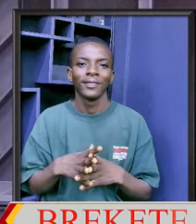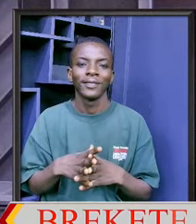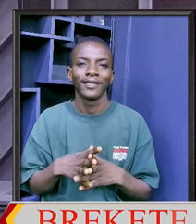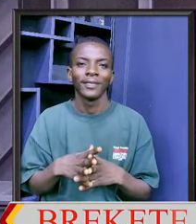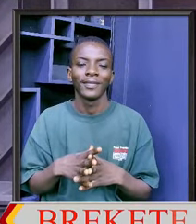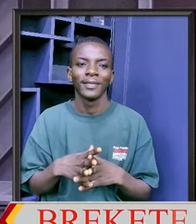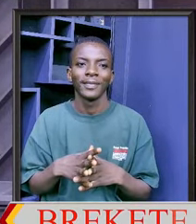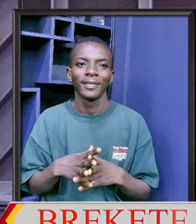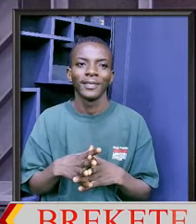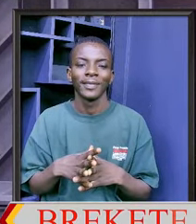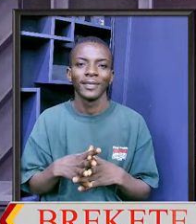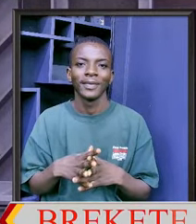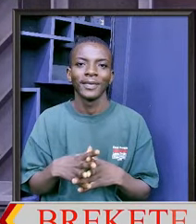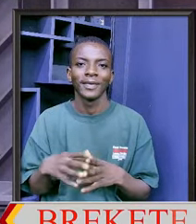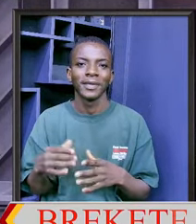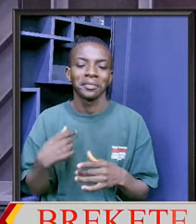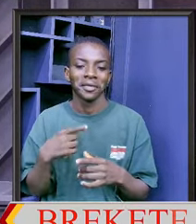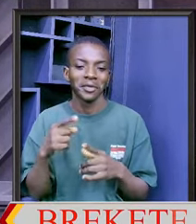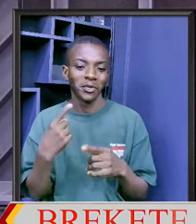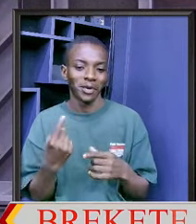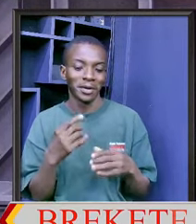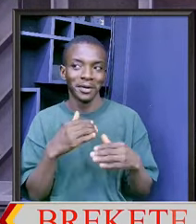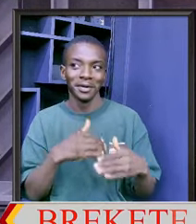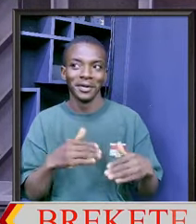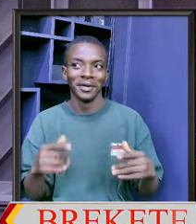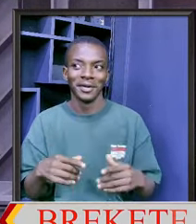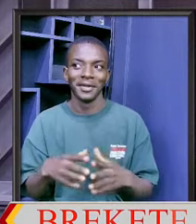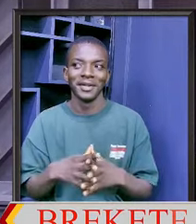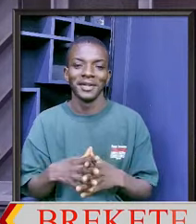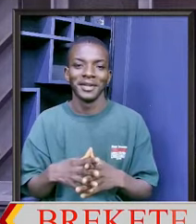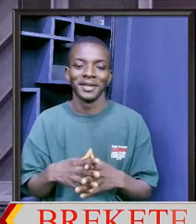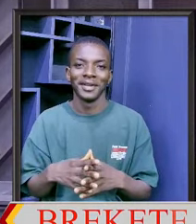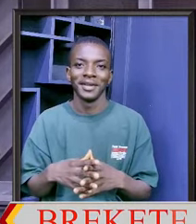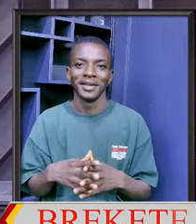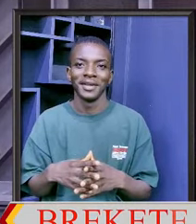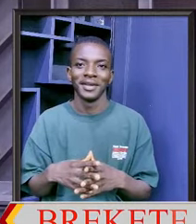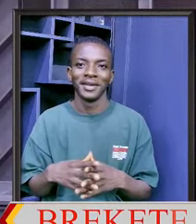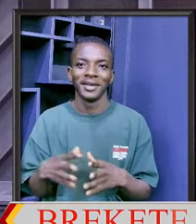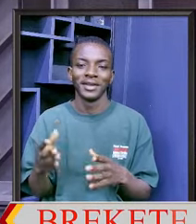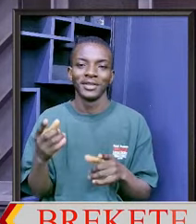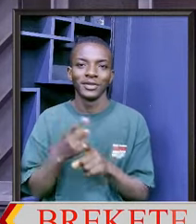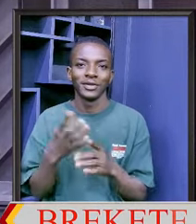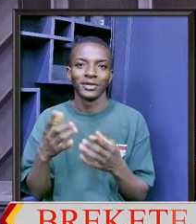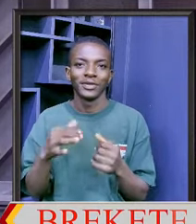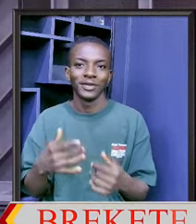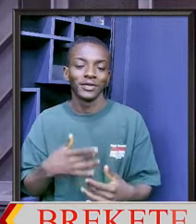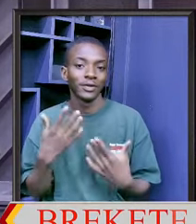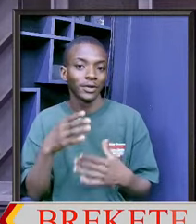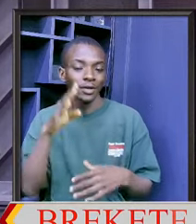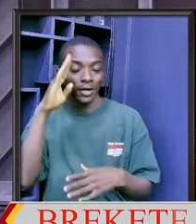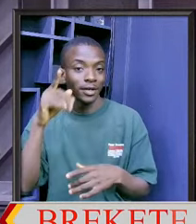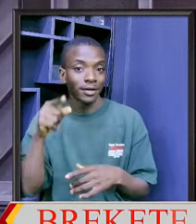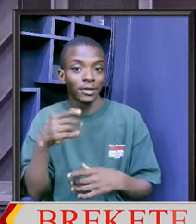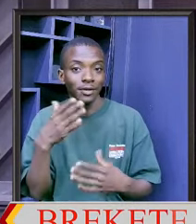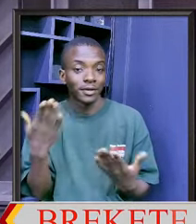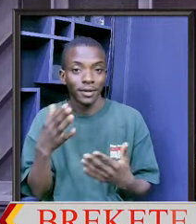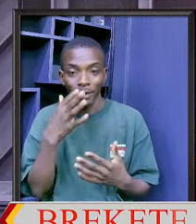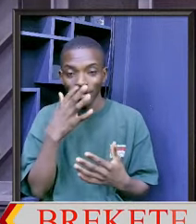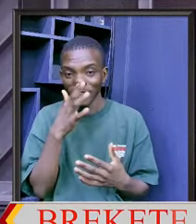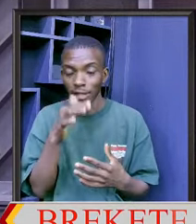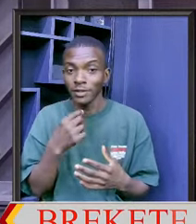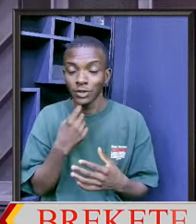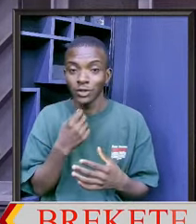sir. Me, my day, one corner, two. Wallahi, now one cripple, they greet you like this. Are you serious?